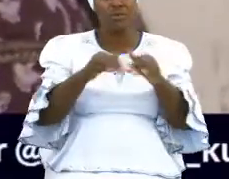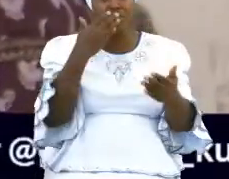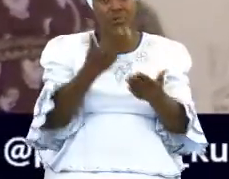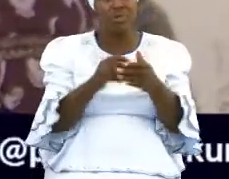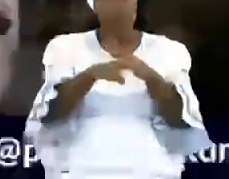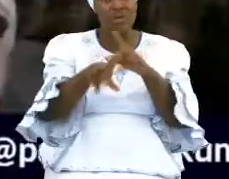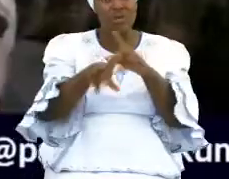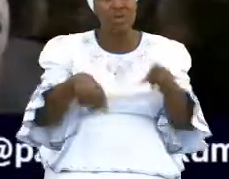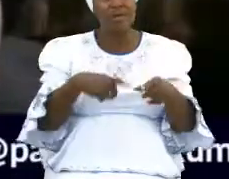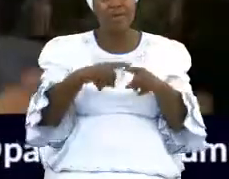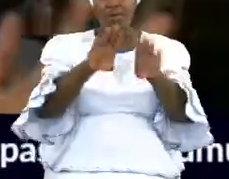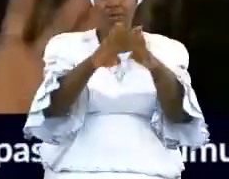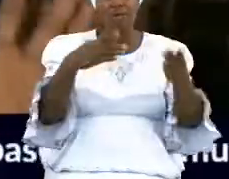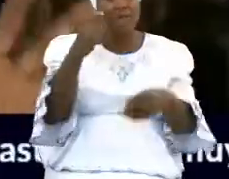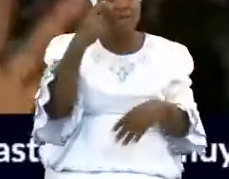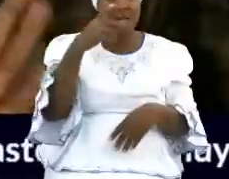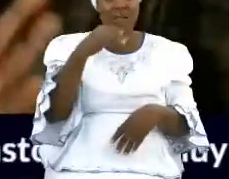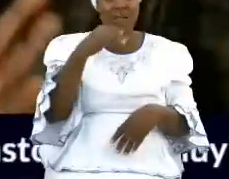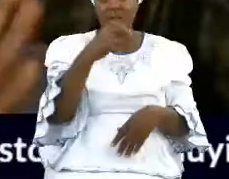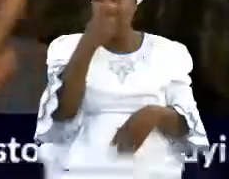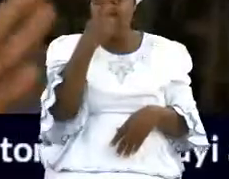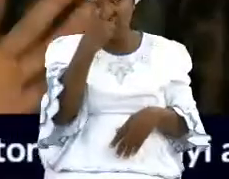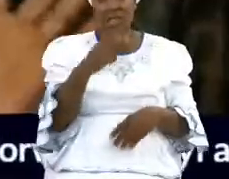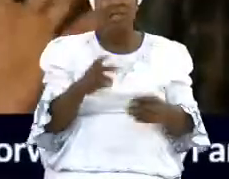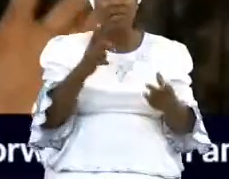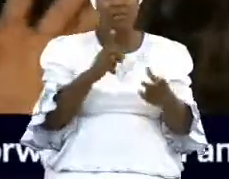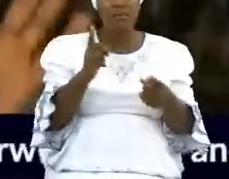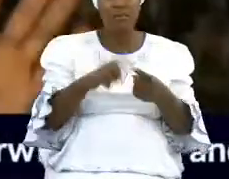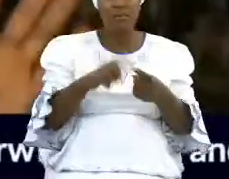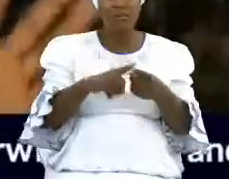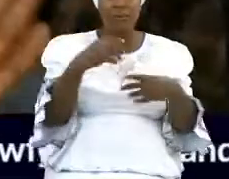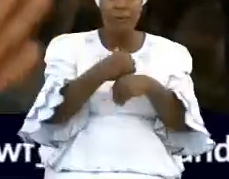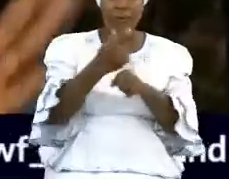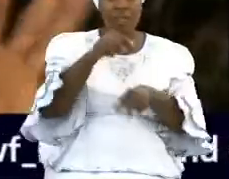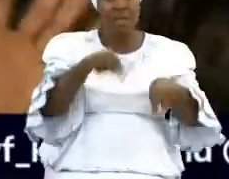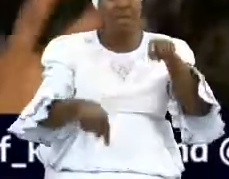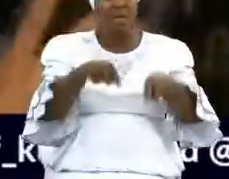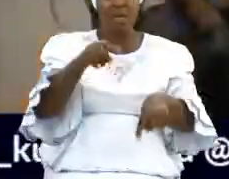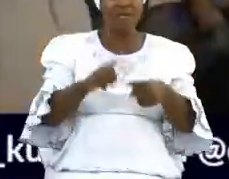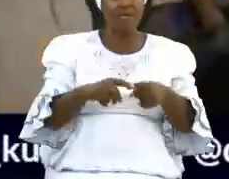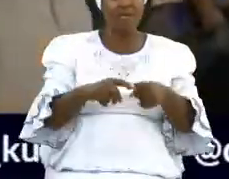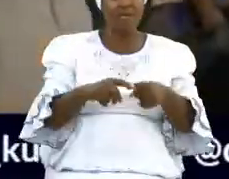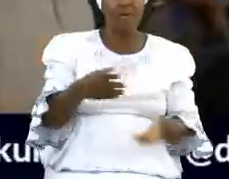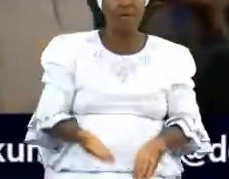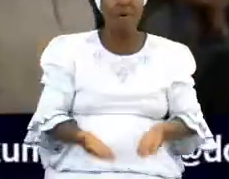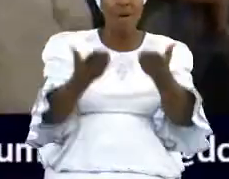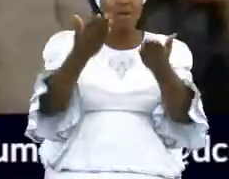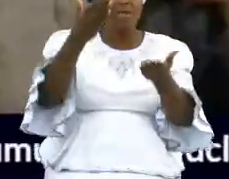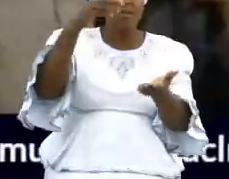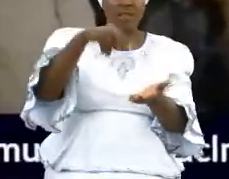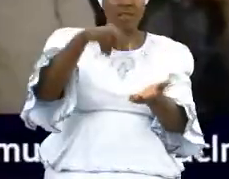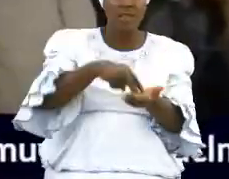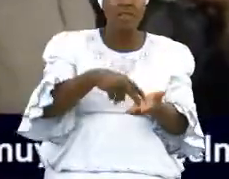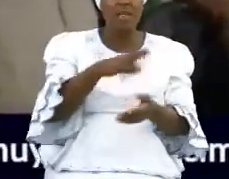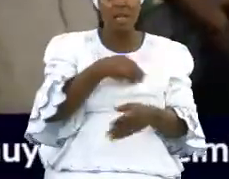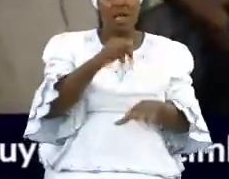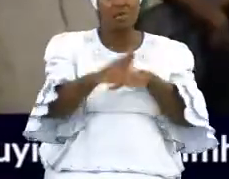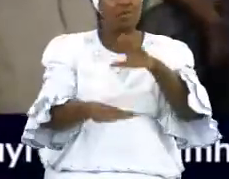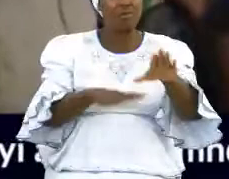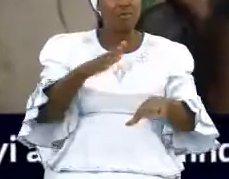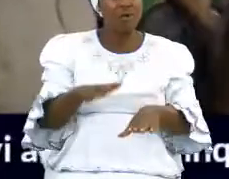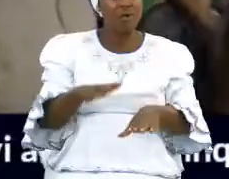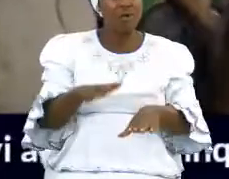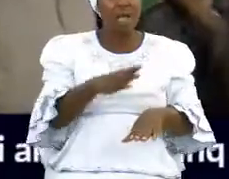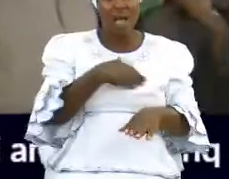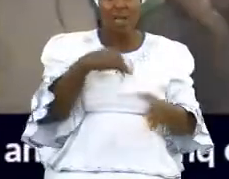the eyes of the blind. To make the lame to rise up and walk. And it's between